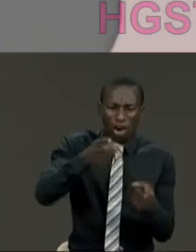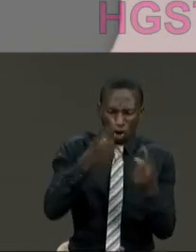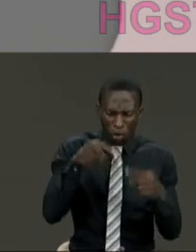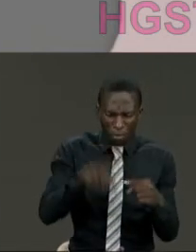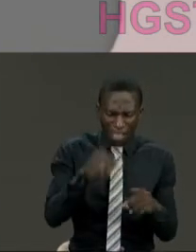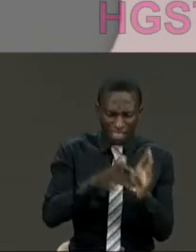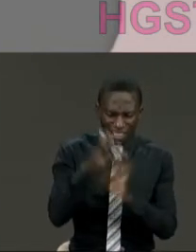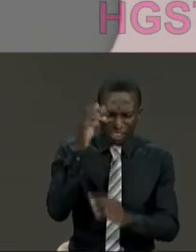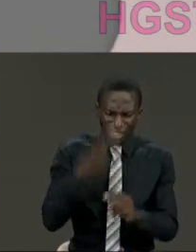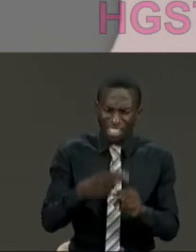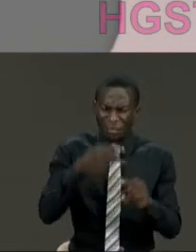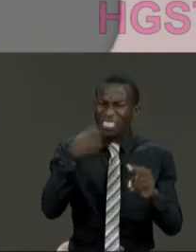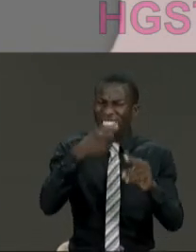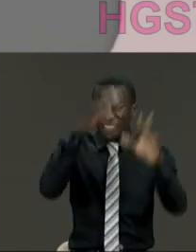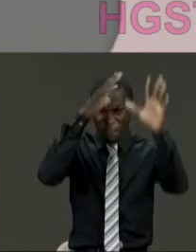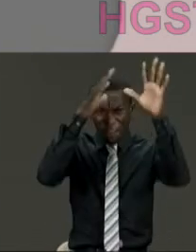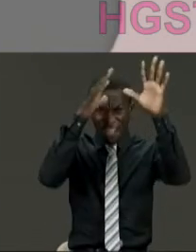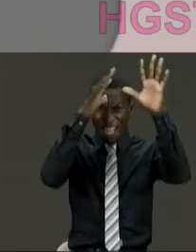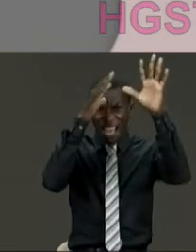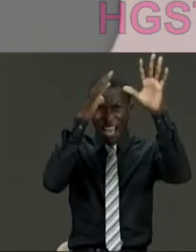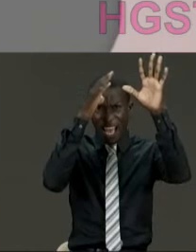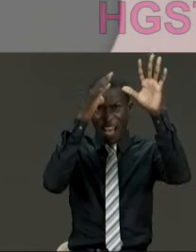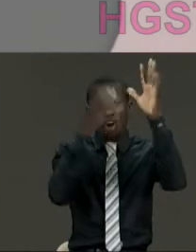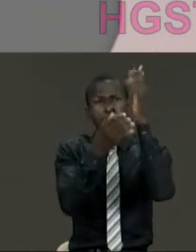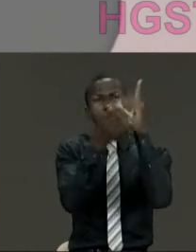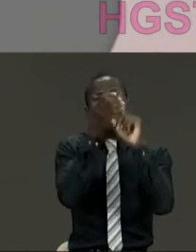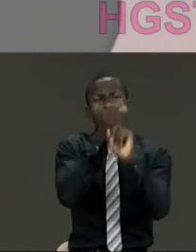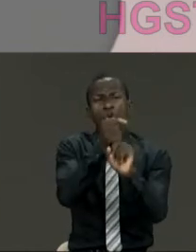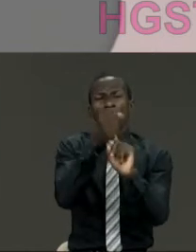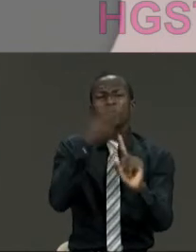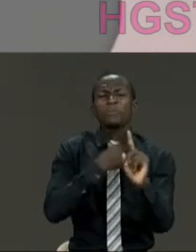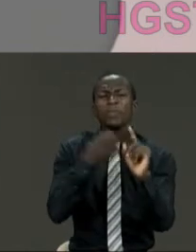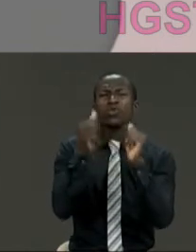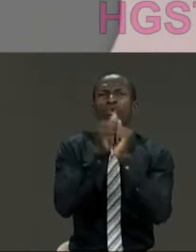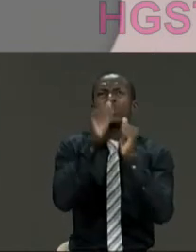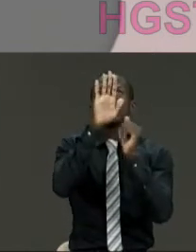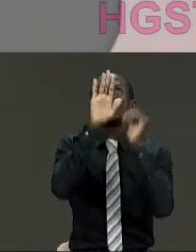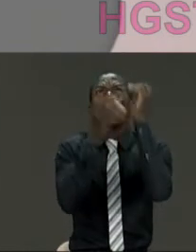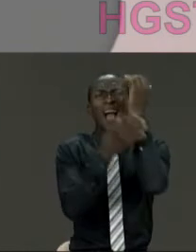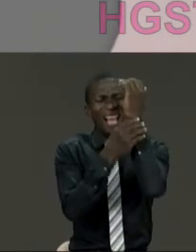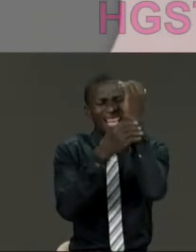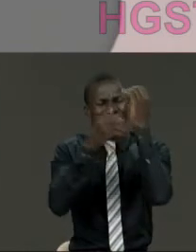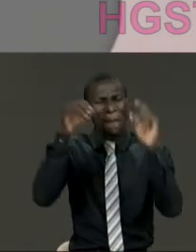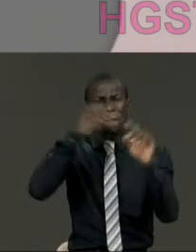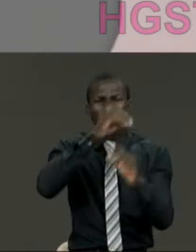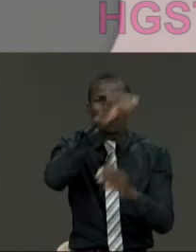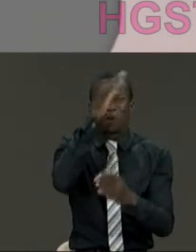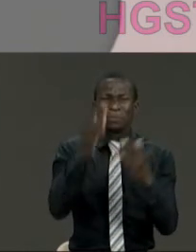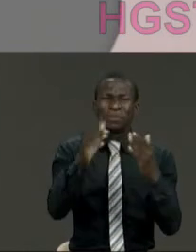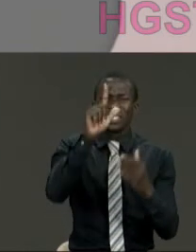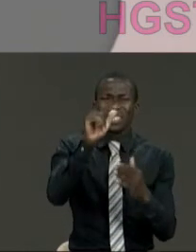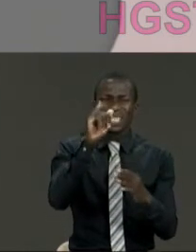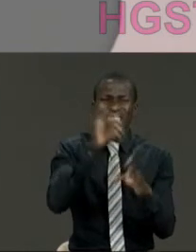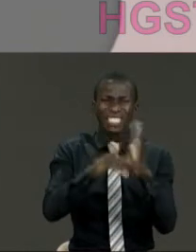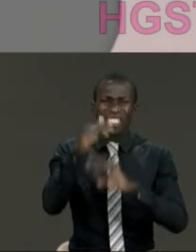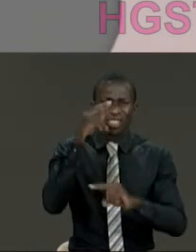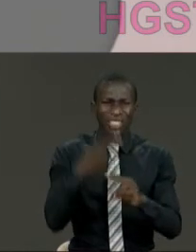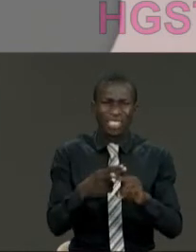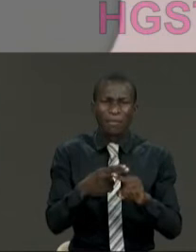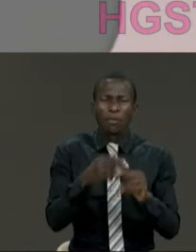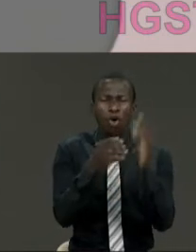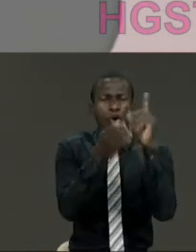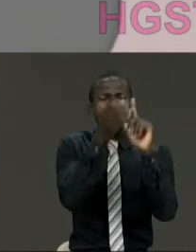Father, hold me with your hand permanently. Father, hold me with your hand permanently in the name of